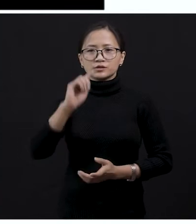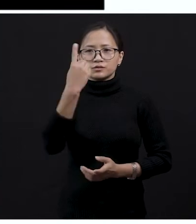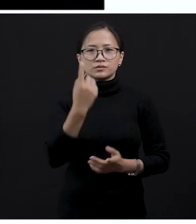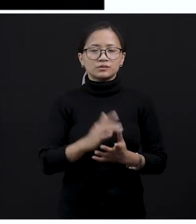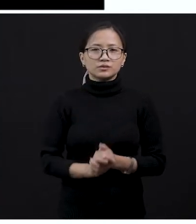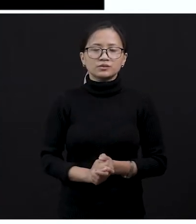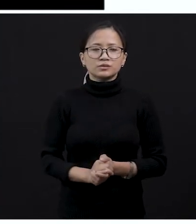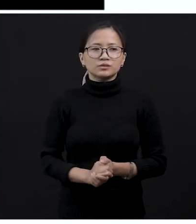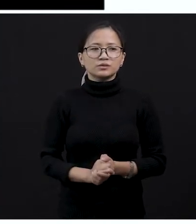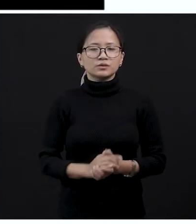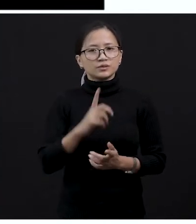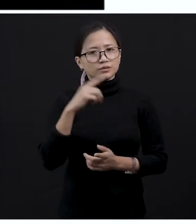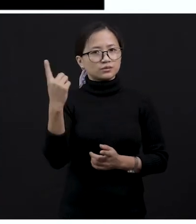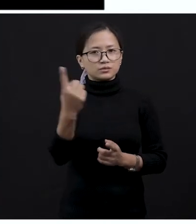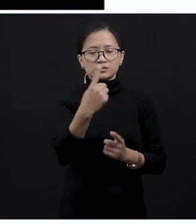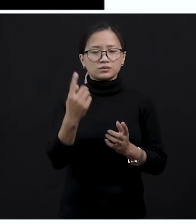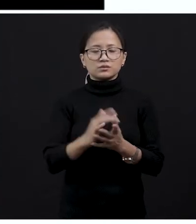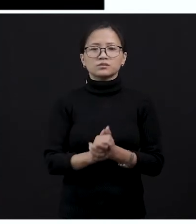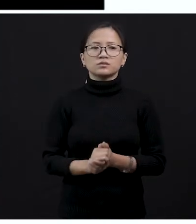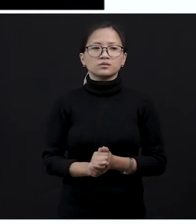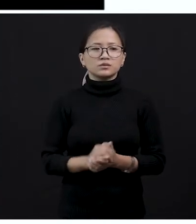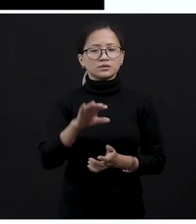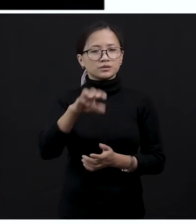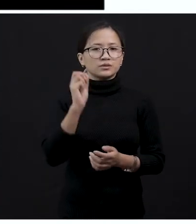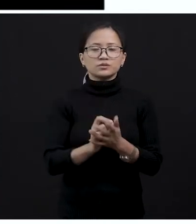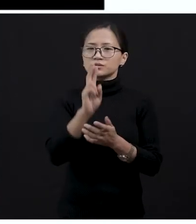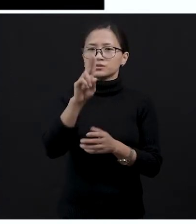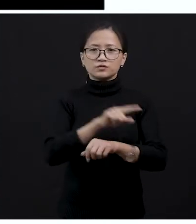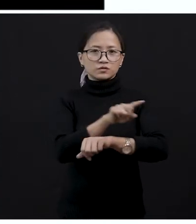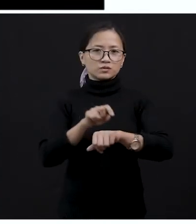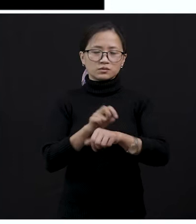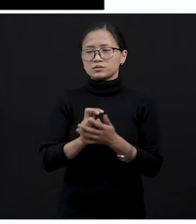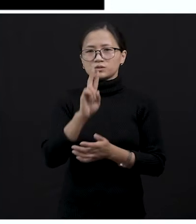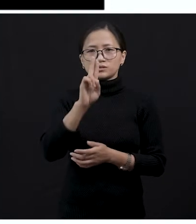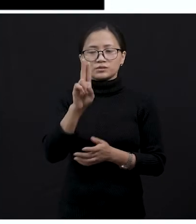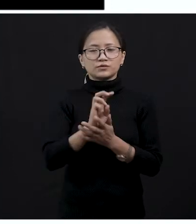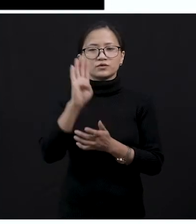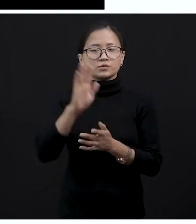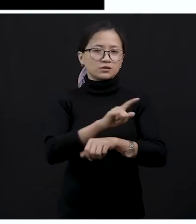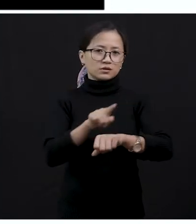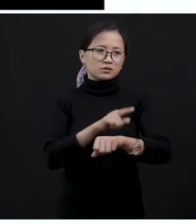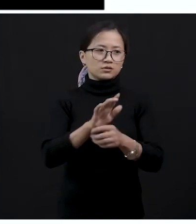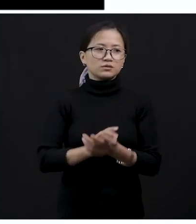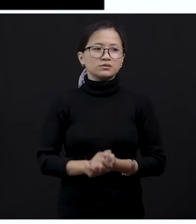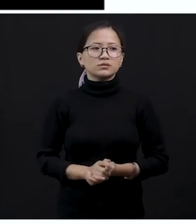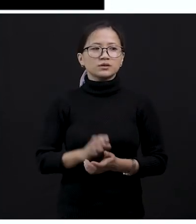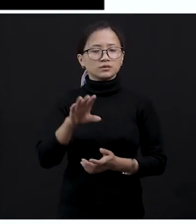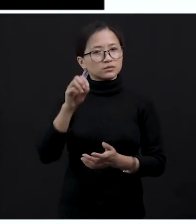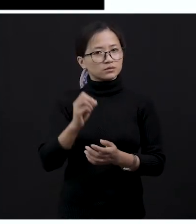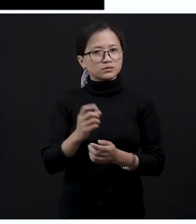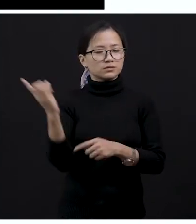one is rotation. So rotation takes 24 hours. It causes day